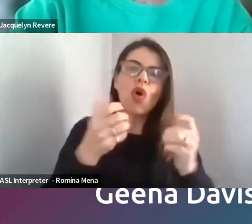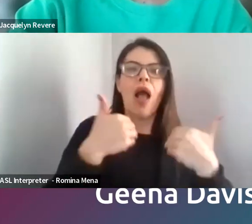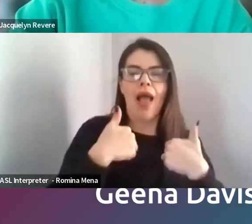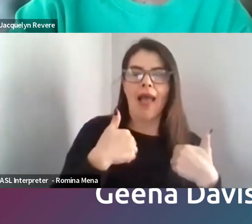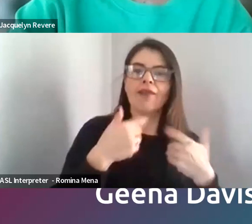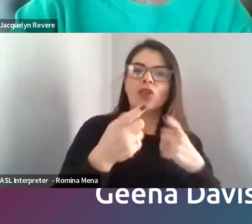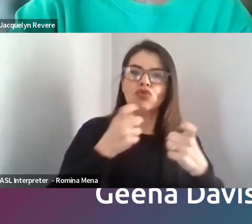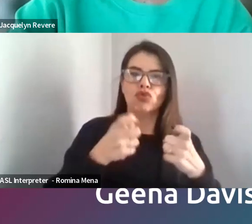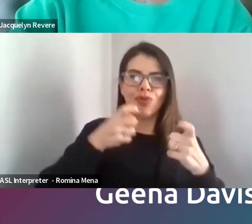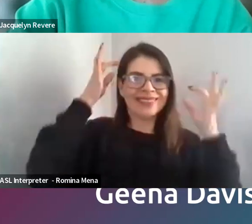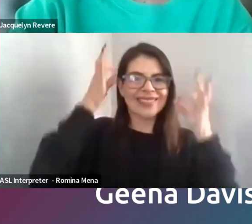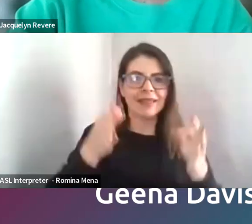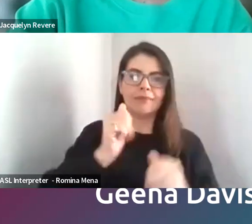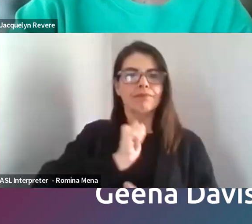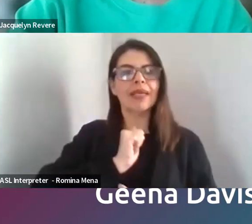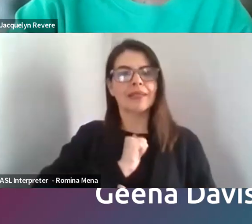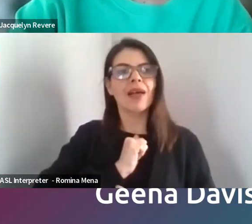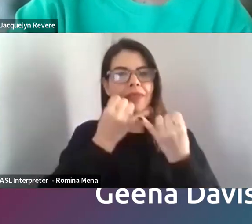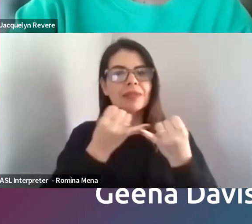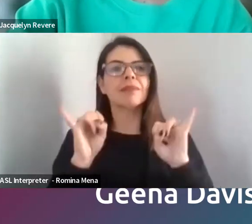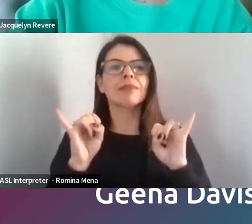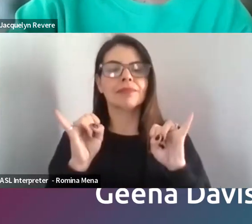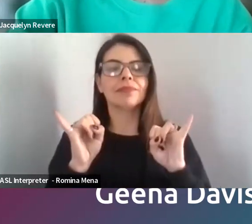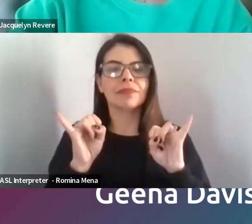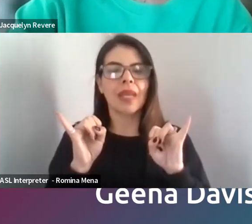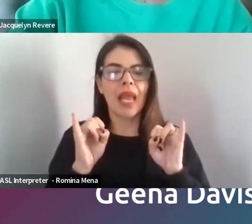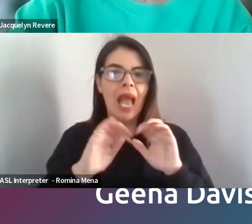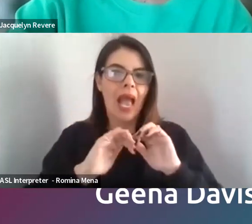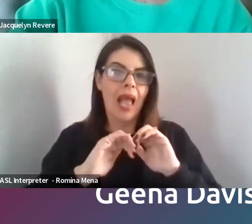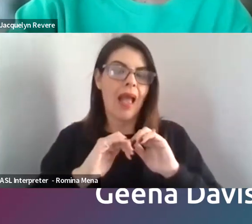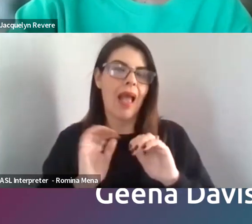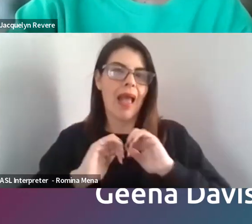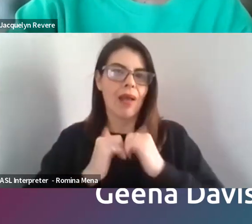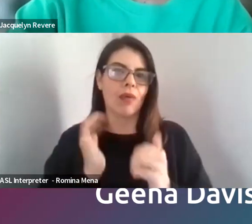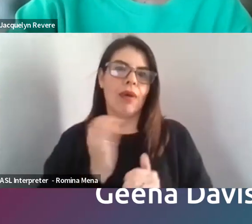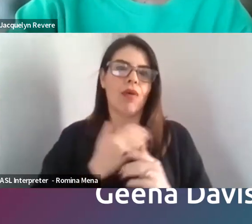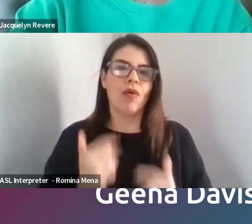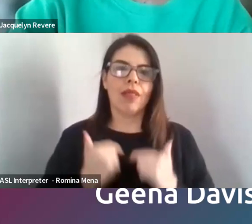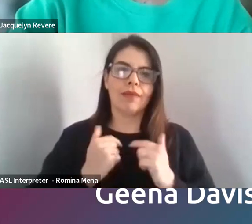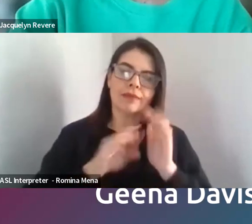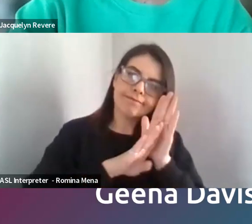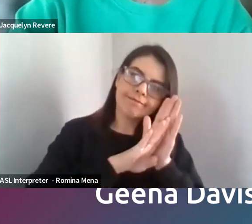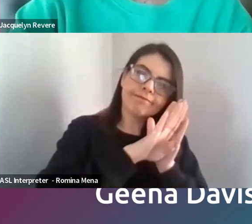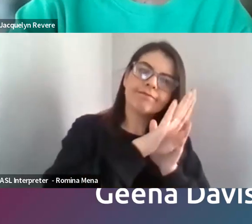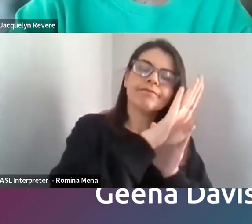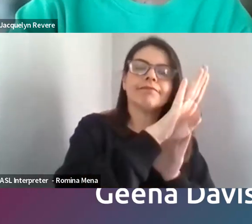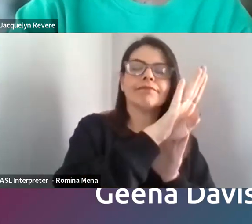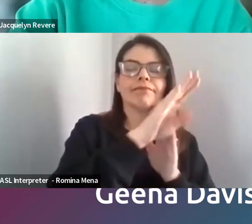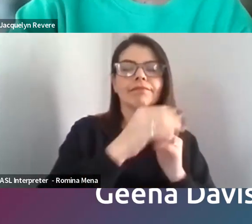and independence about how our lives unfold. I think to the point